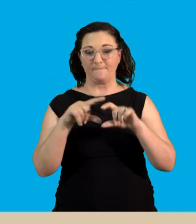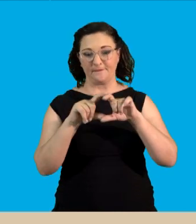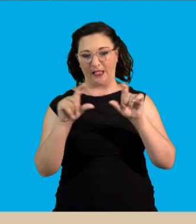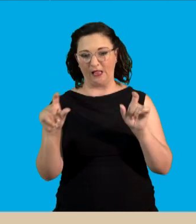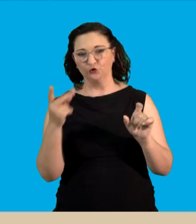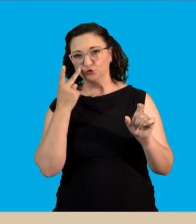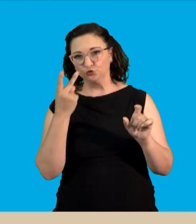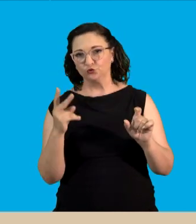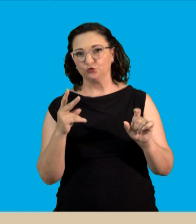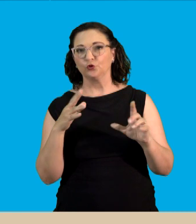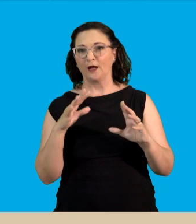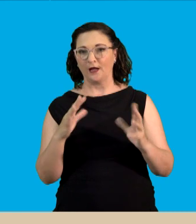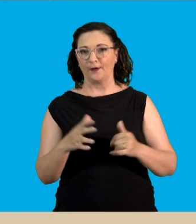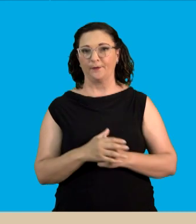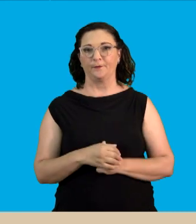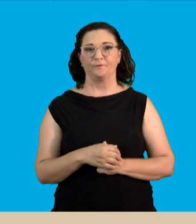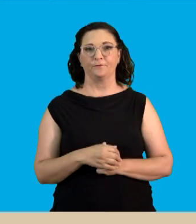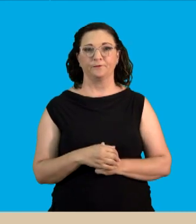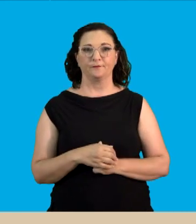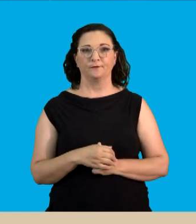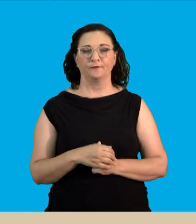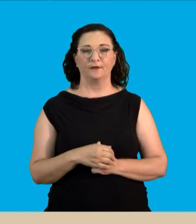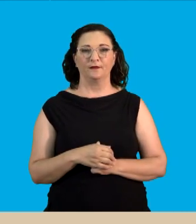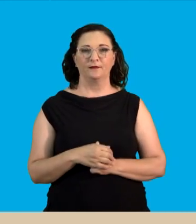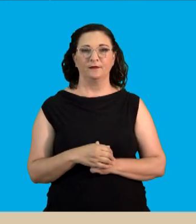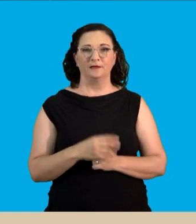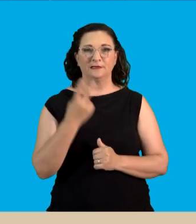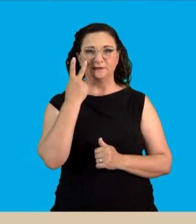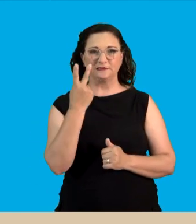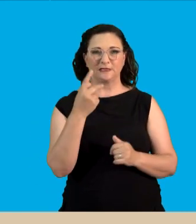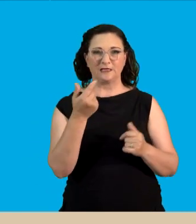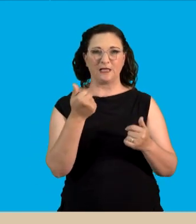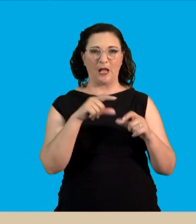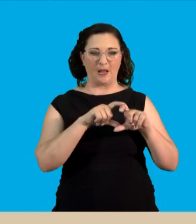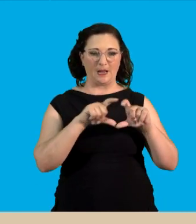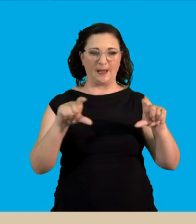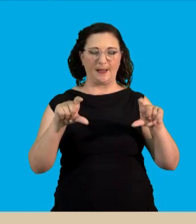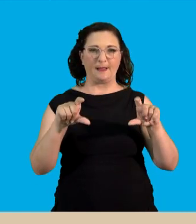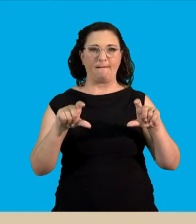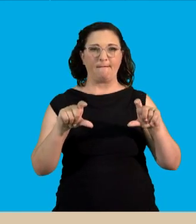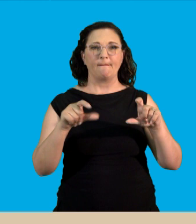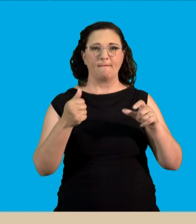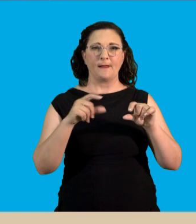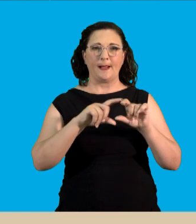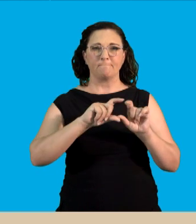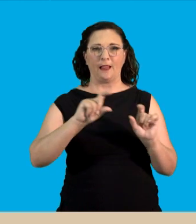asteroid belt looks like. As you can see that they form sort of like a belt there,